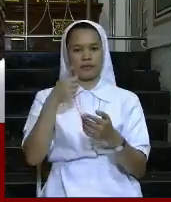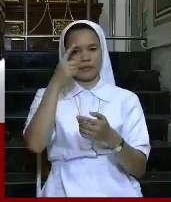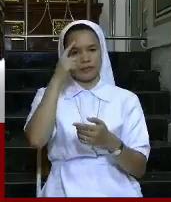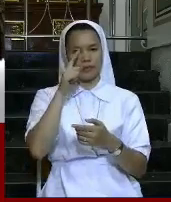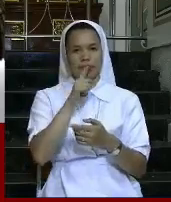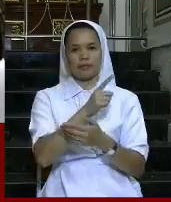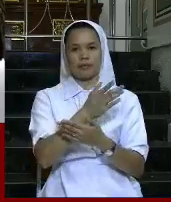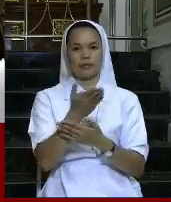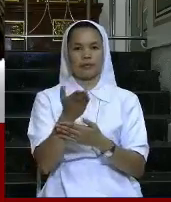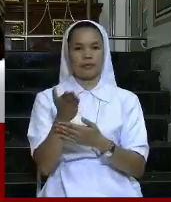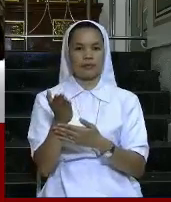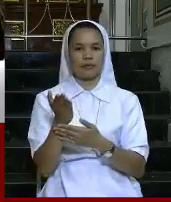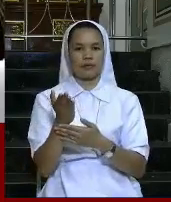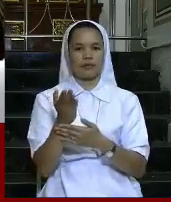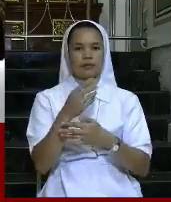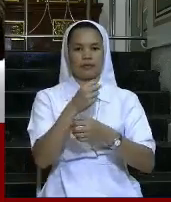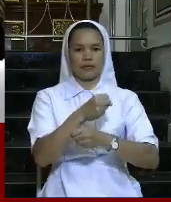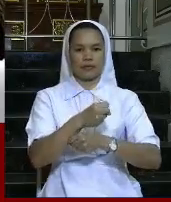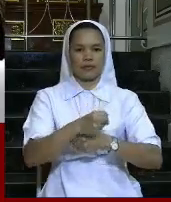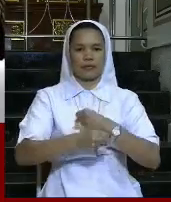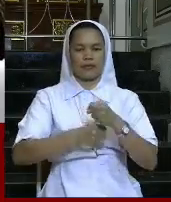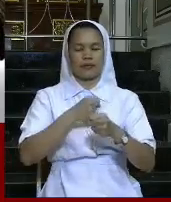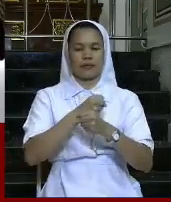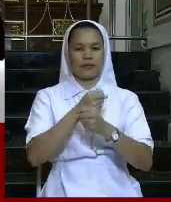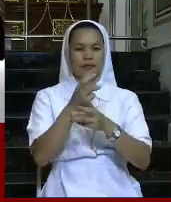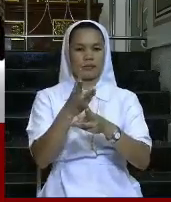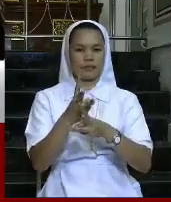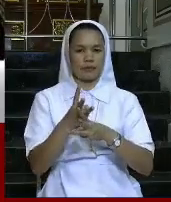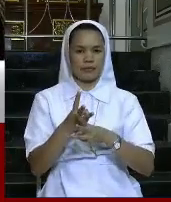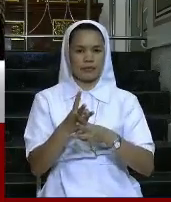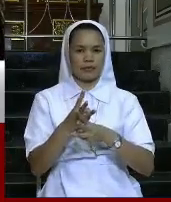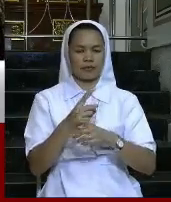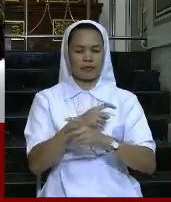though innocent, he suffered willingly